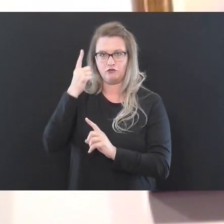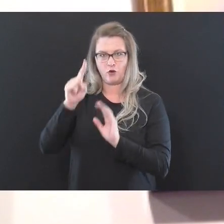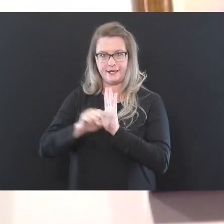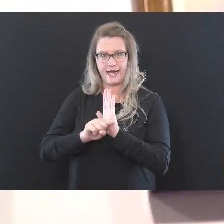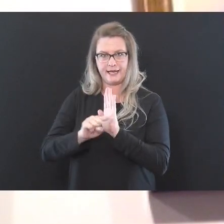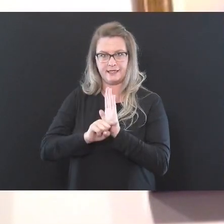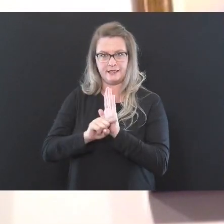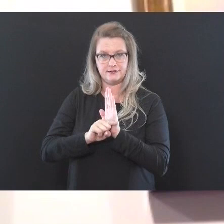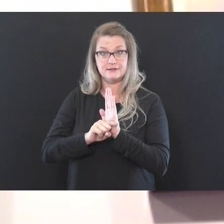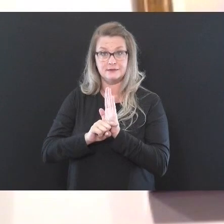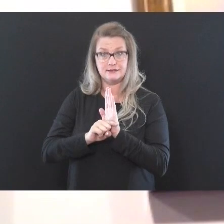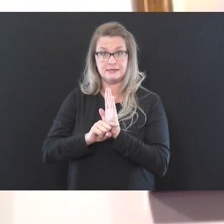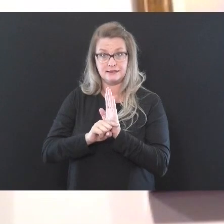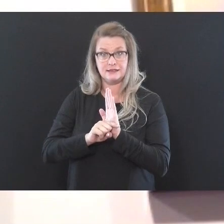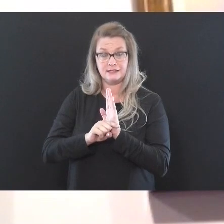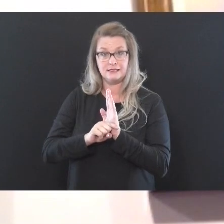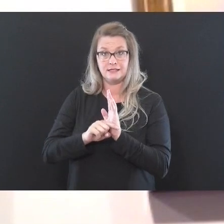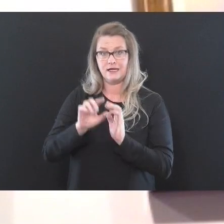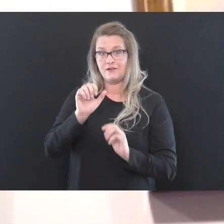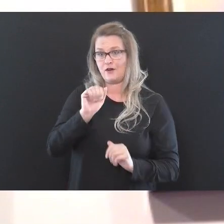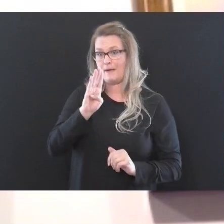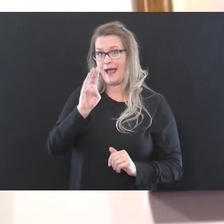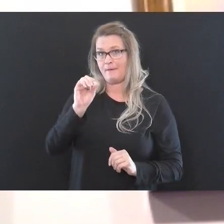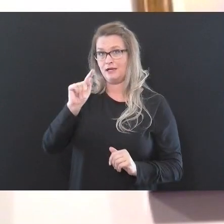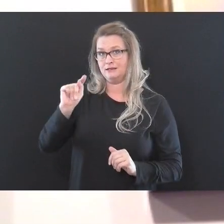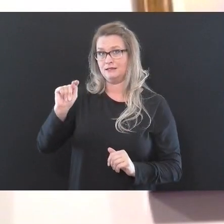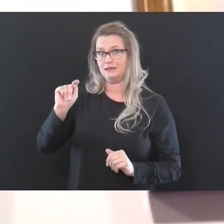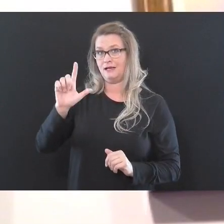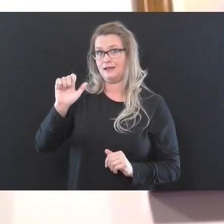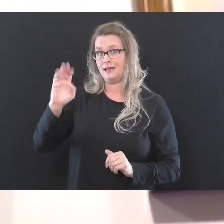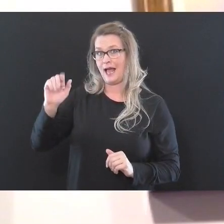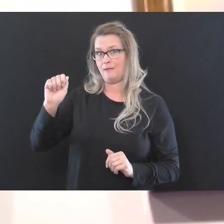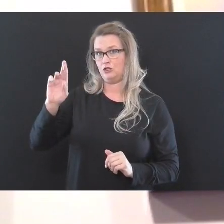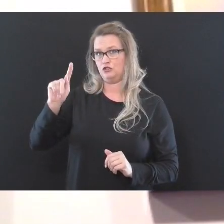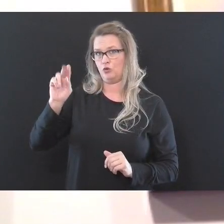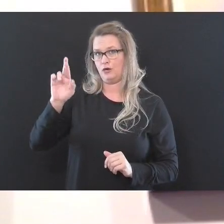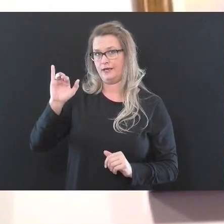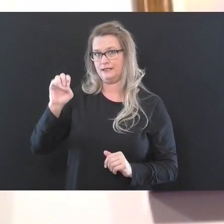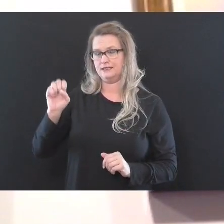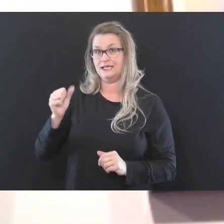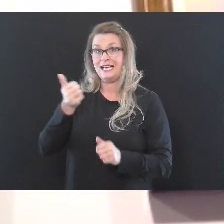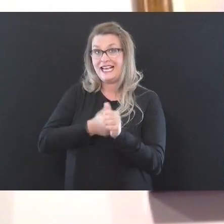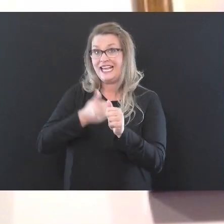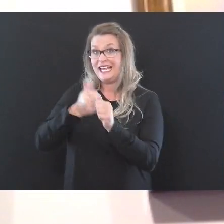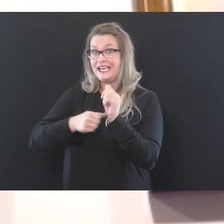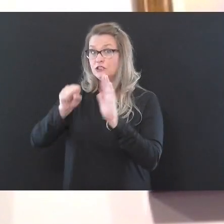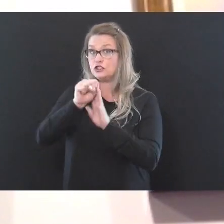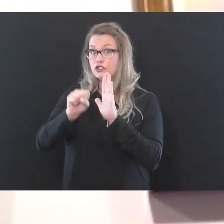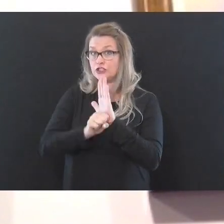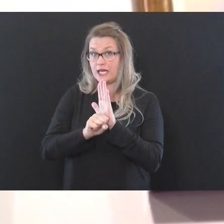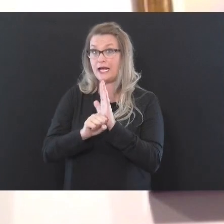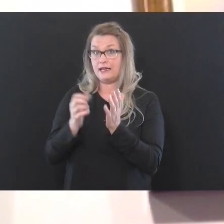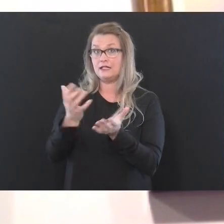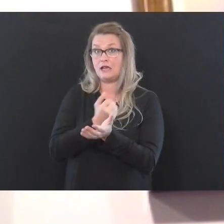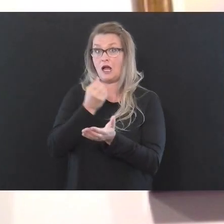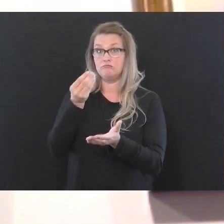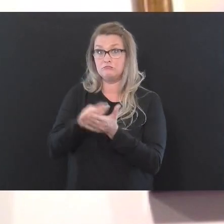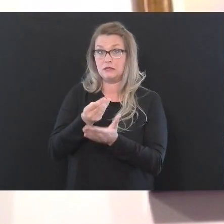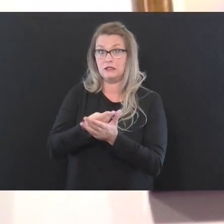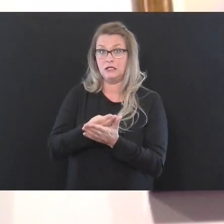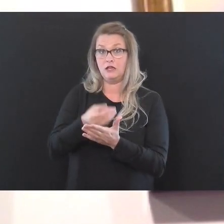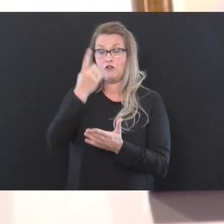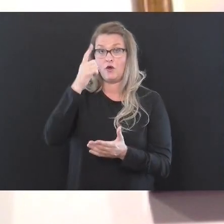from Abbott Diagnostics, from Abbott Laboratories. And each state got an allocation of these, and Dr. Slimp